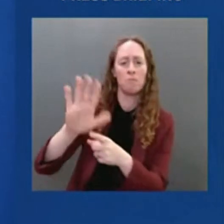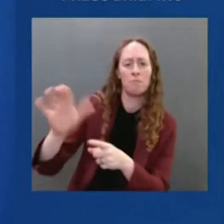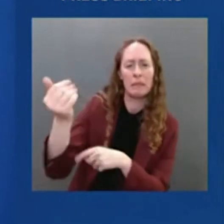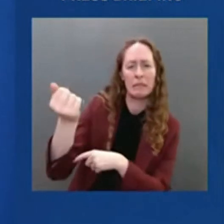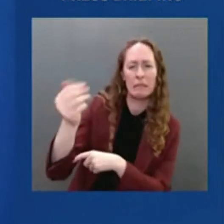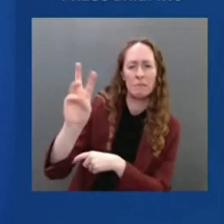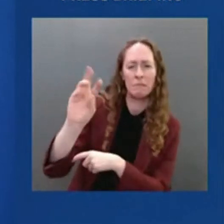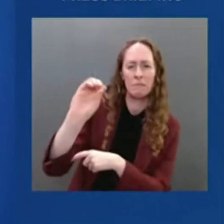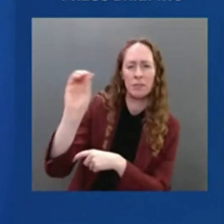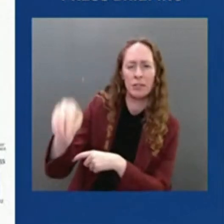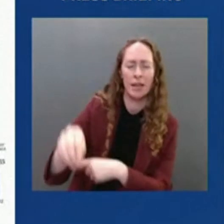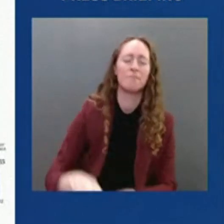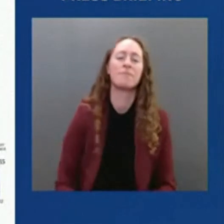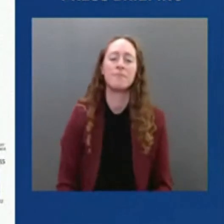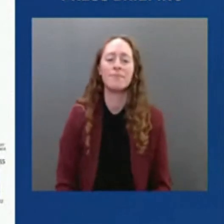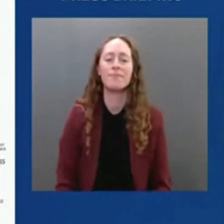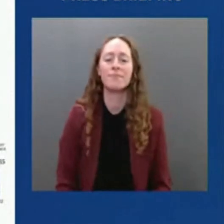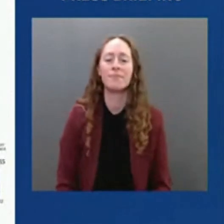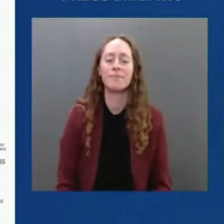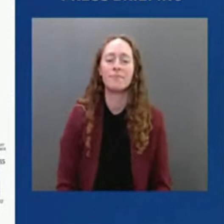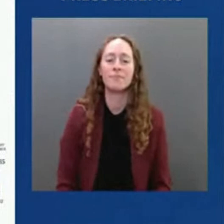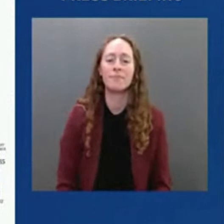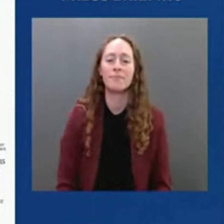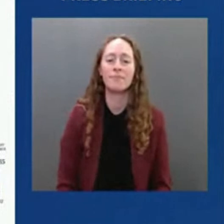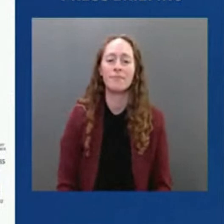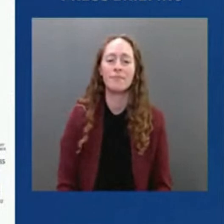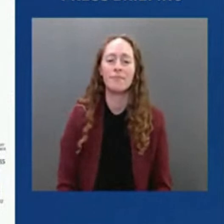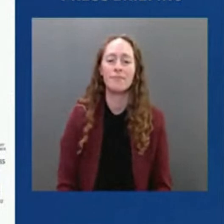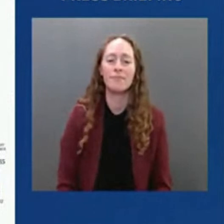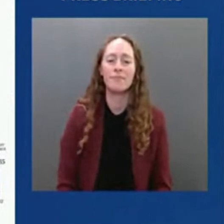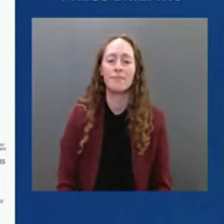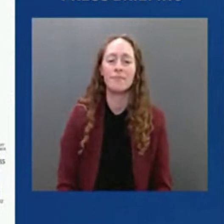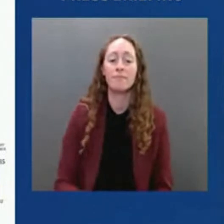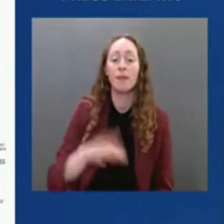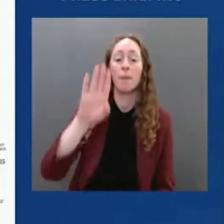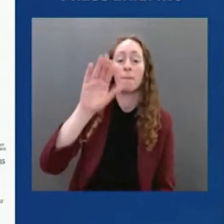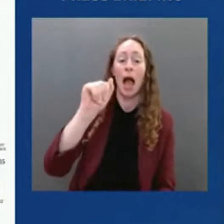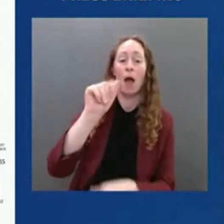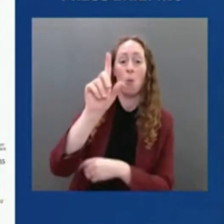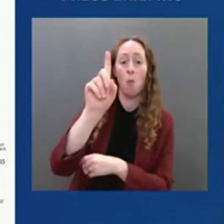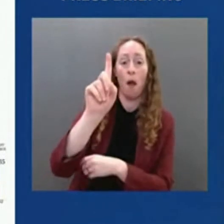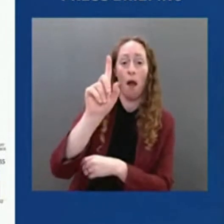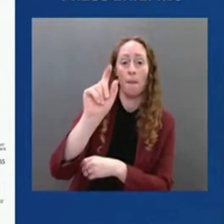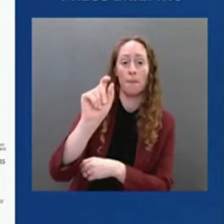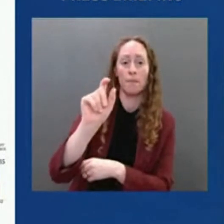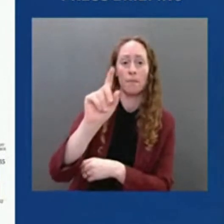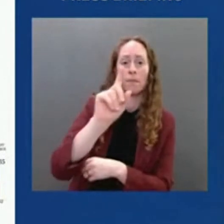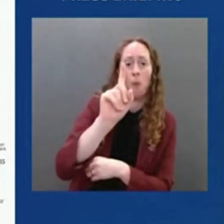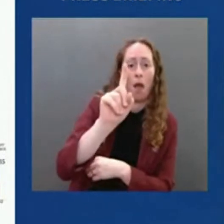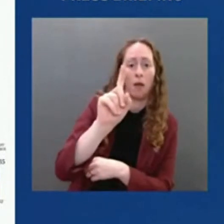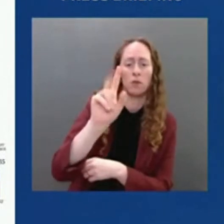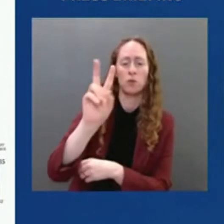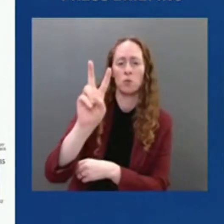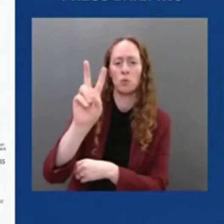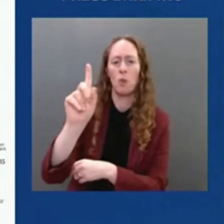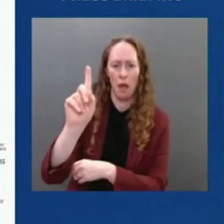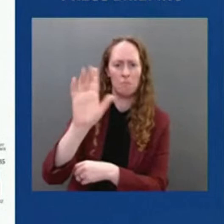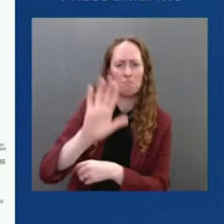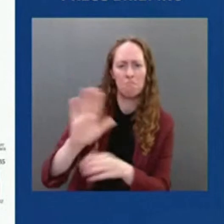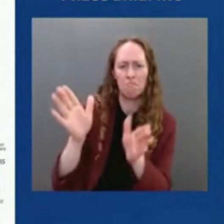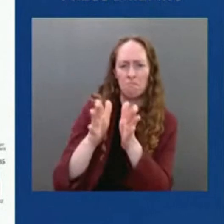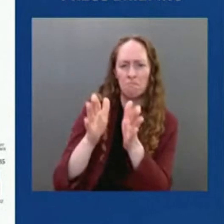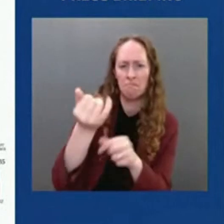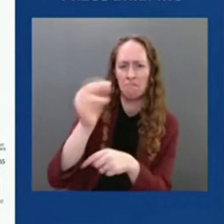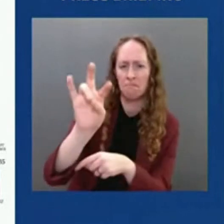be most of the remainder of circulating virus at about 17%. These data will be made available later today